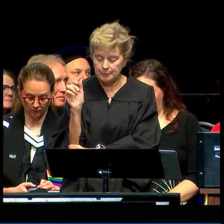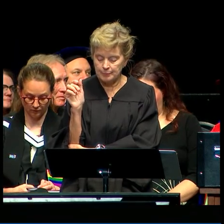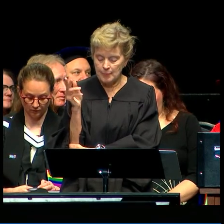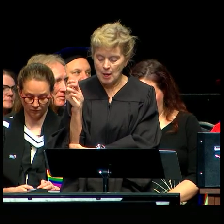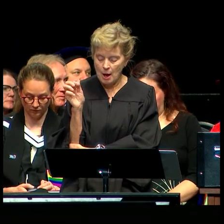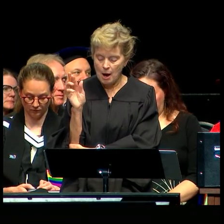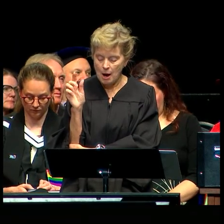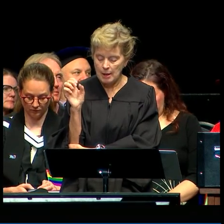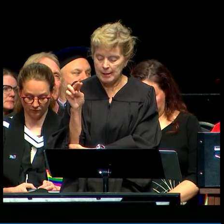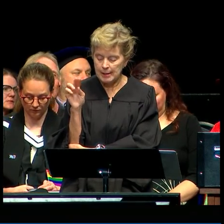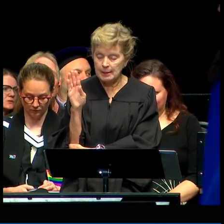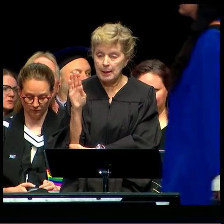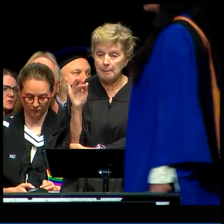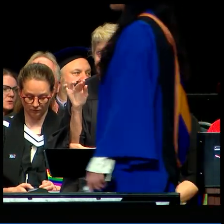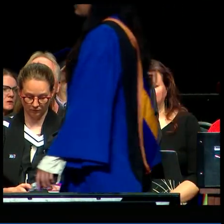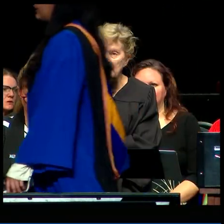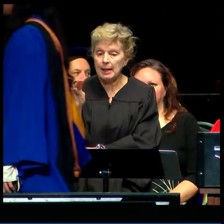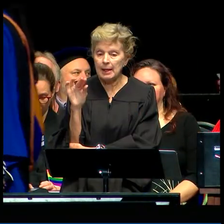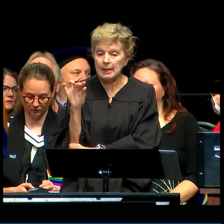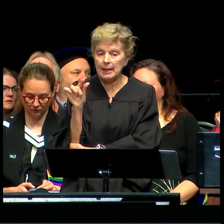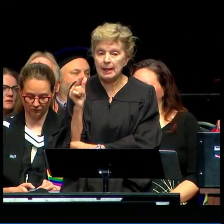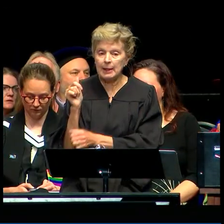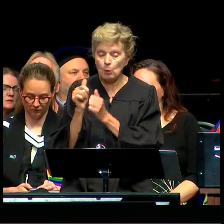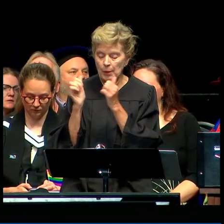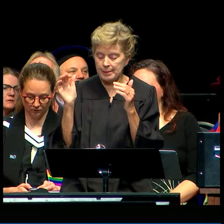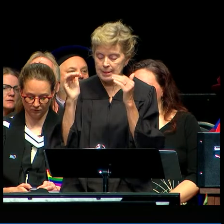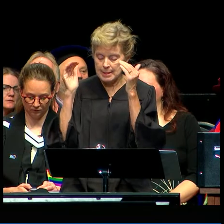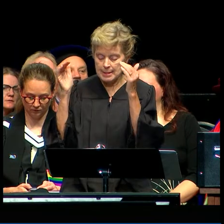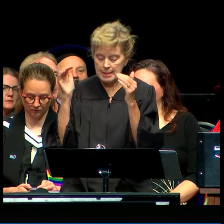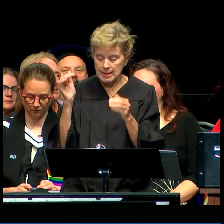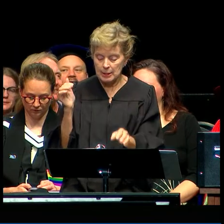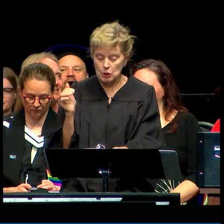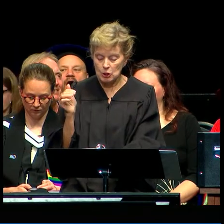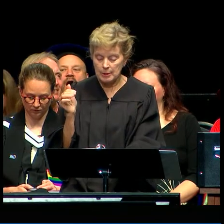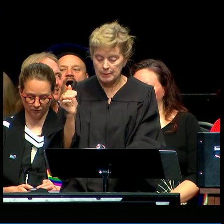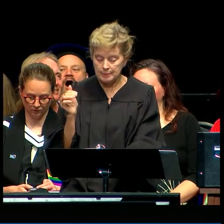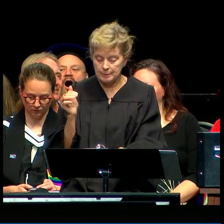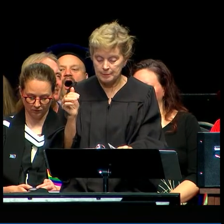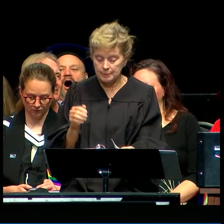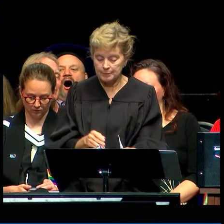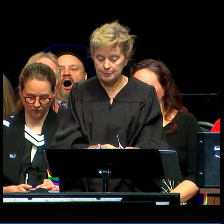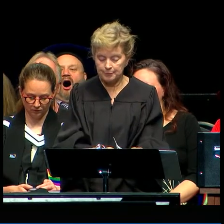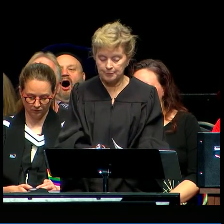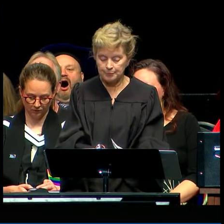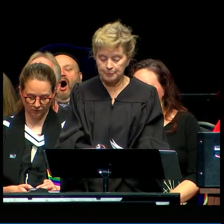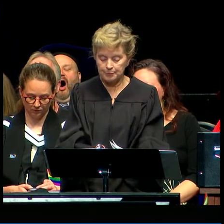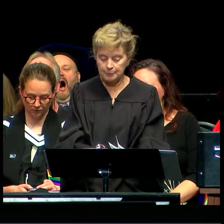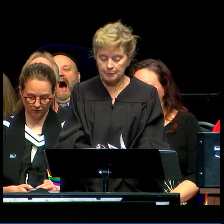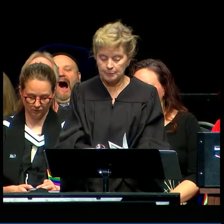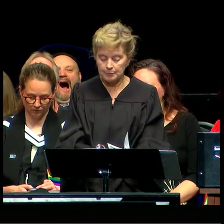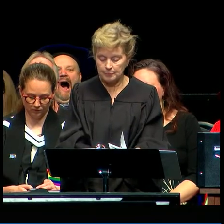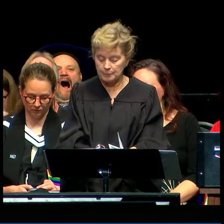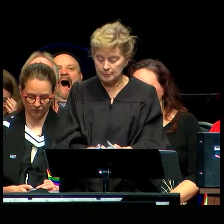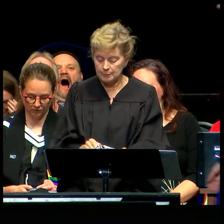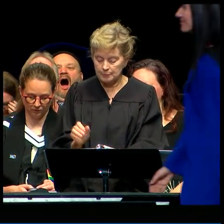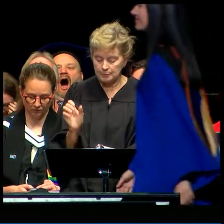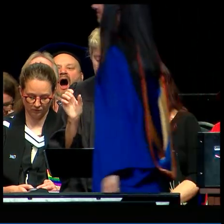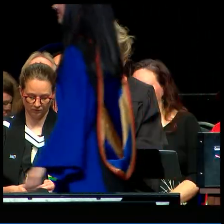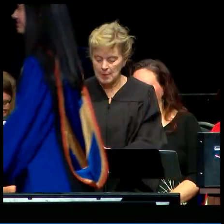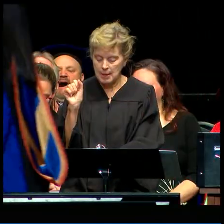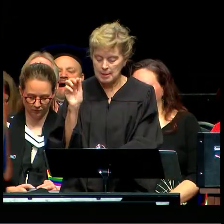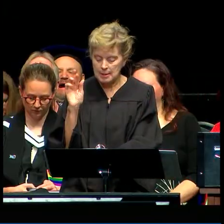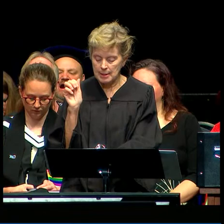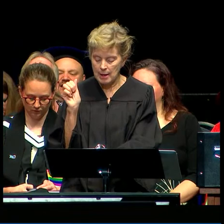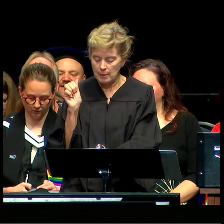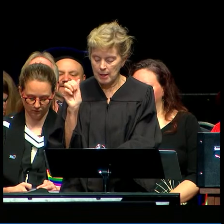Harlene Binning, with distinction. Sarah Cabral,